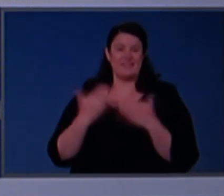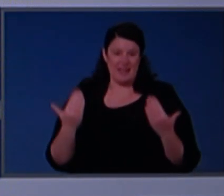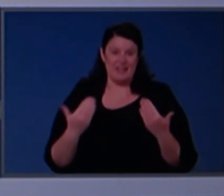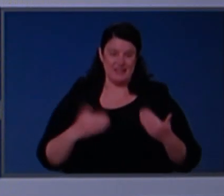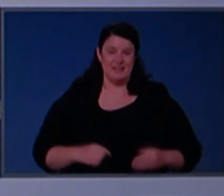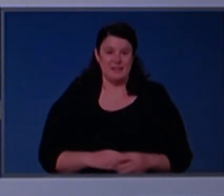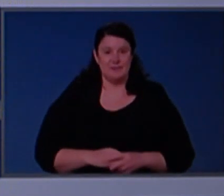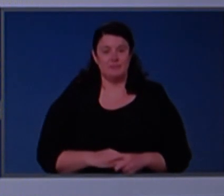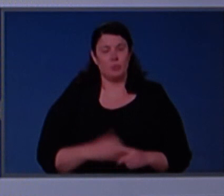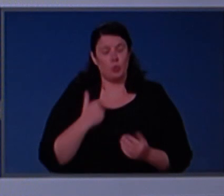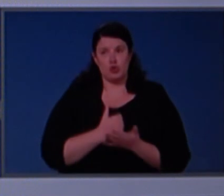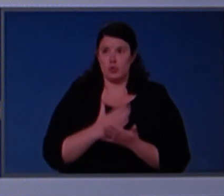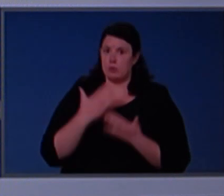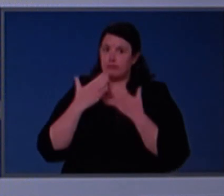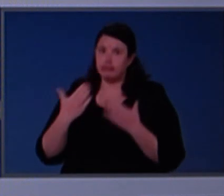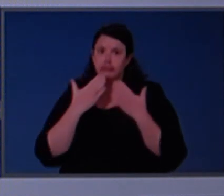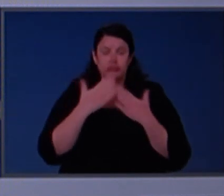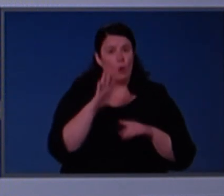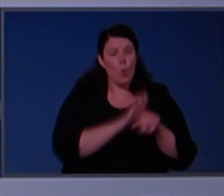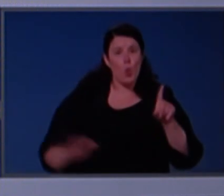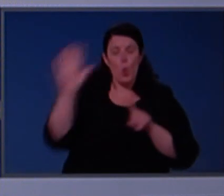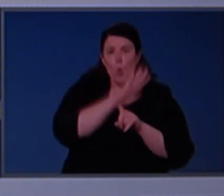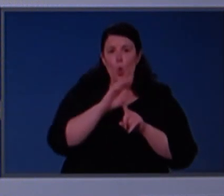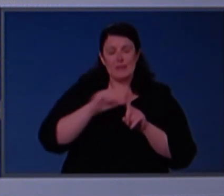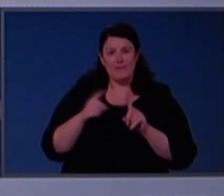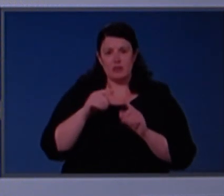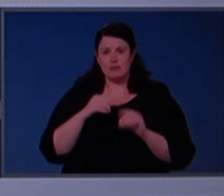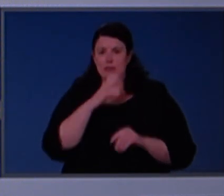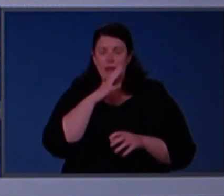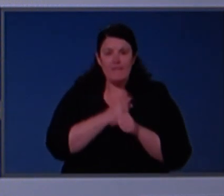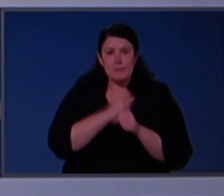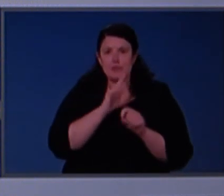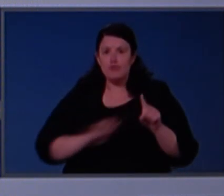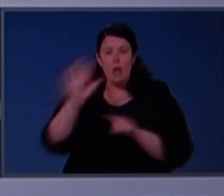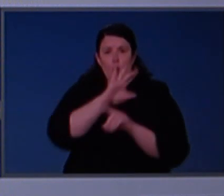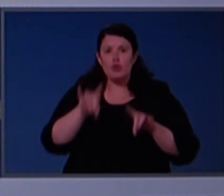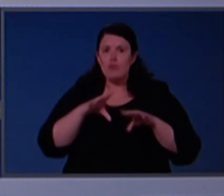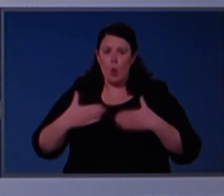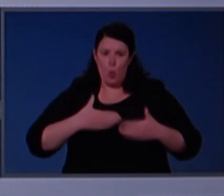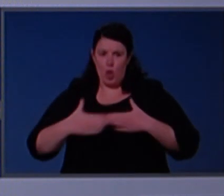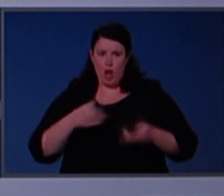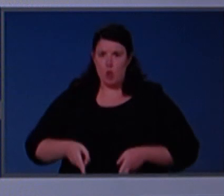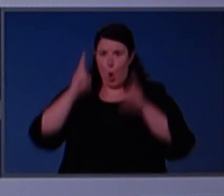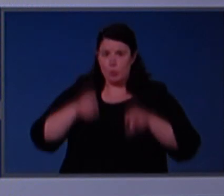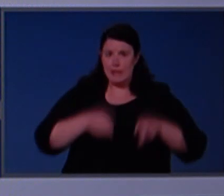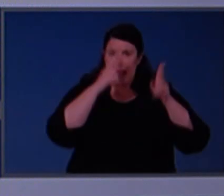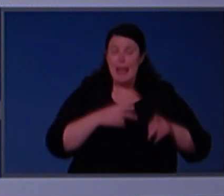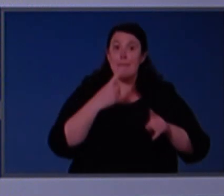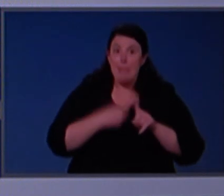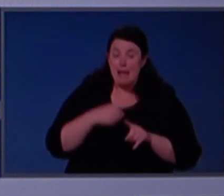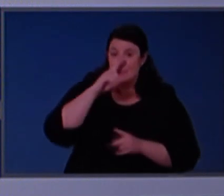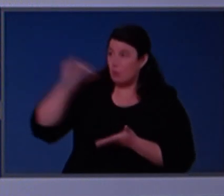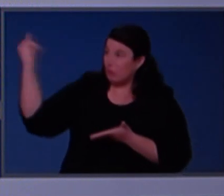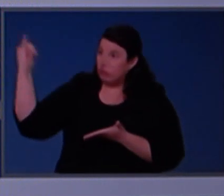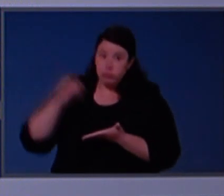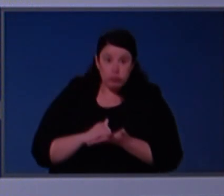the states and territories for organising this quarantine, and grateful for those Australian citizens who have put up with 2 weeks of quarantine